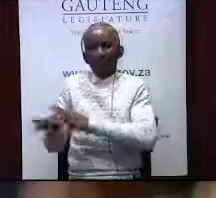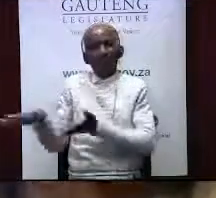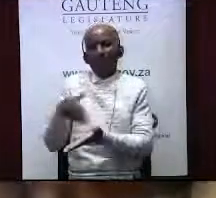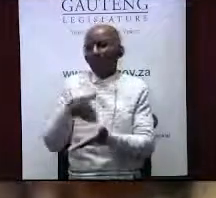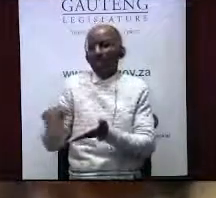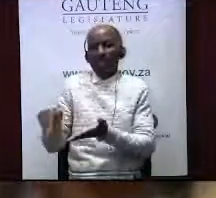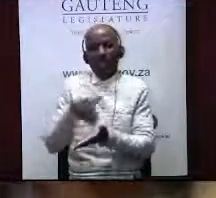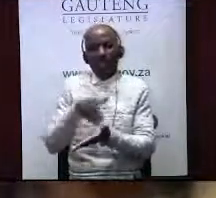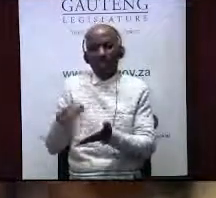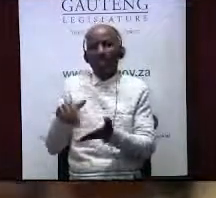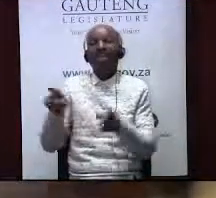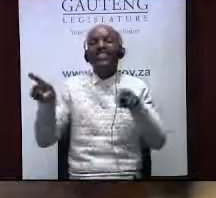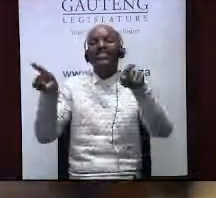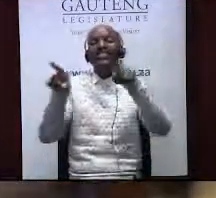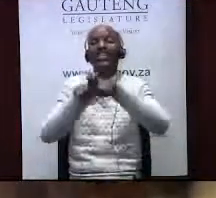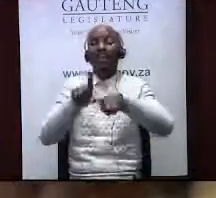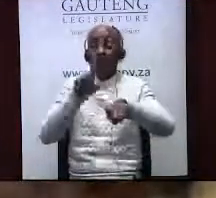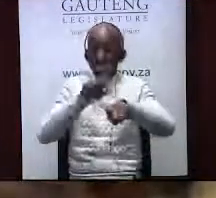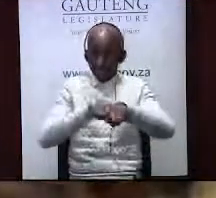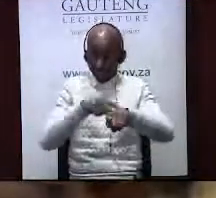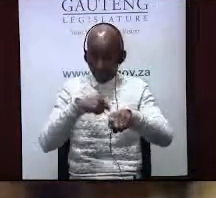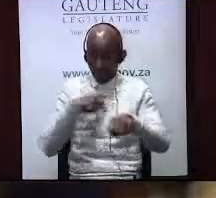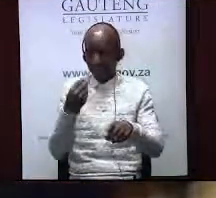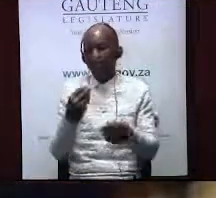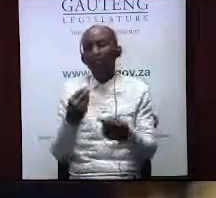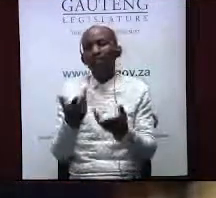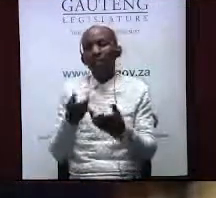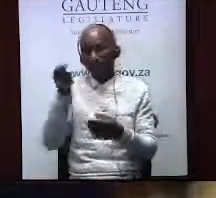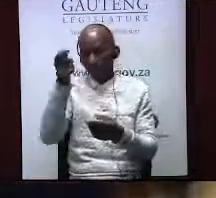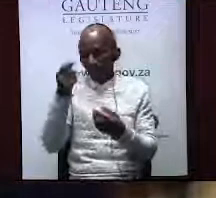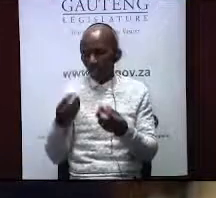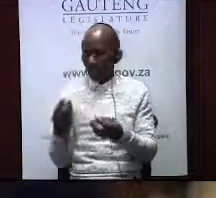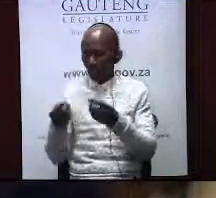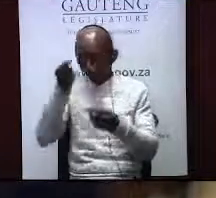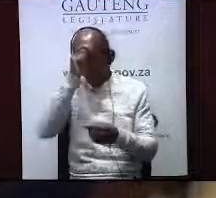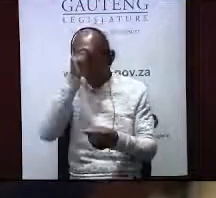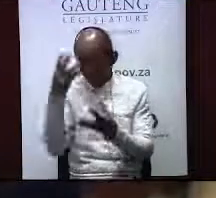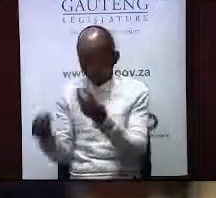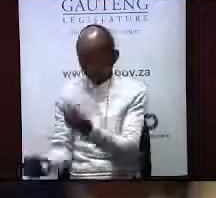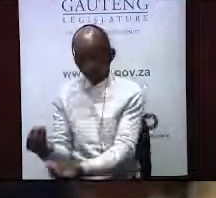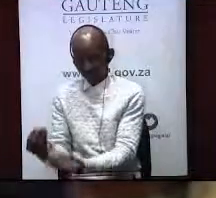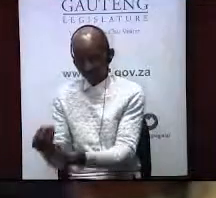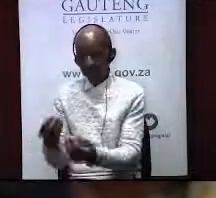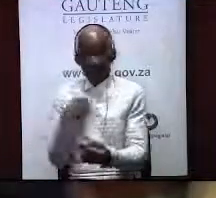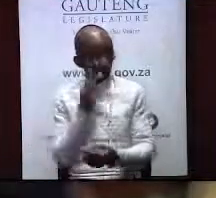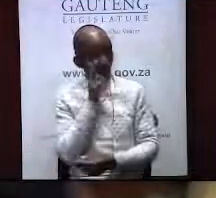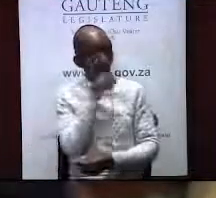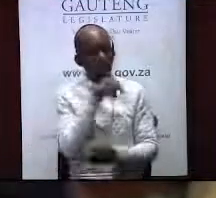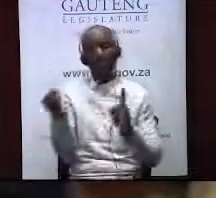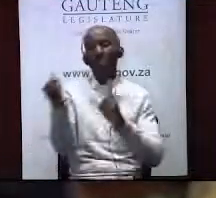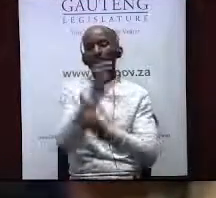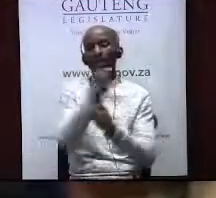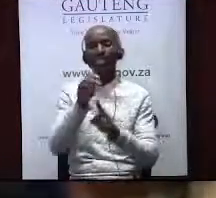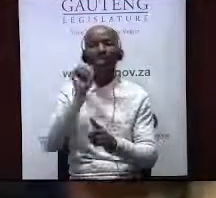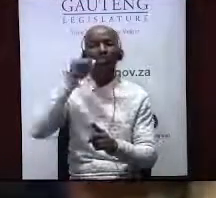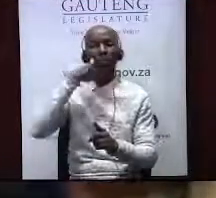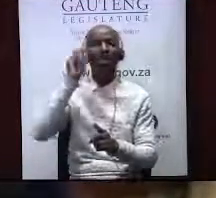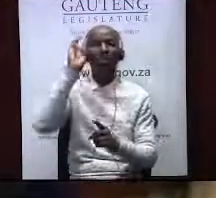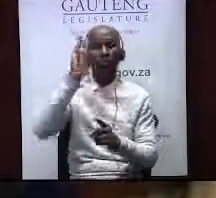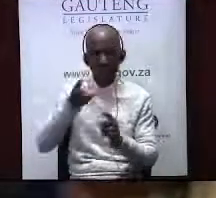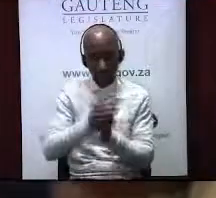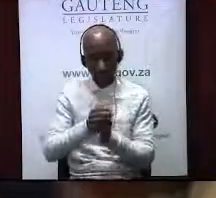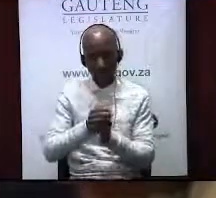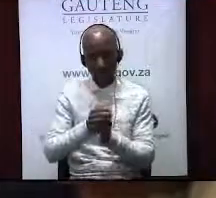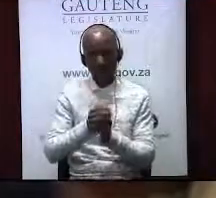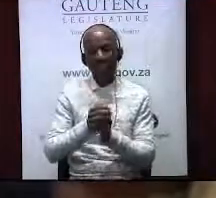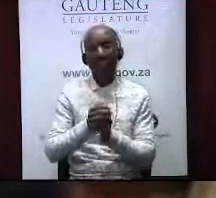teng. At the same time ke ntse le bana ba ba shimane ba ba bogetseng abuse ba leng gore ka moso ba tlo nna ba kgwenyana